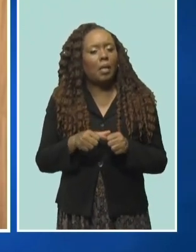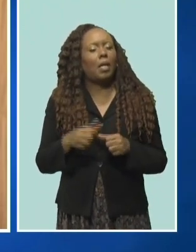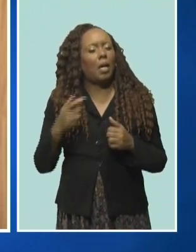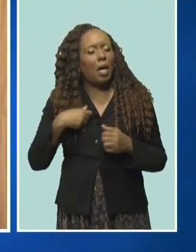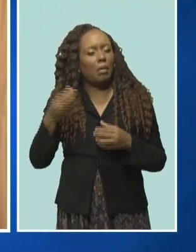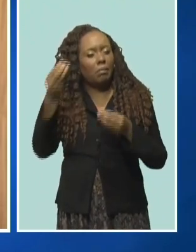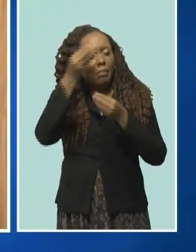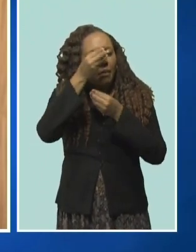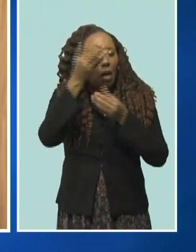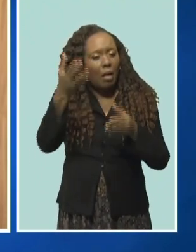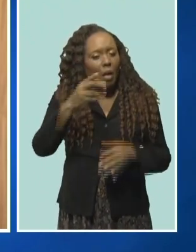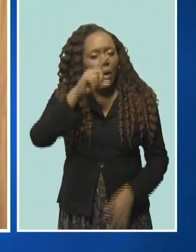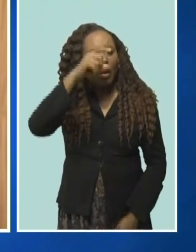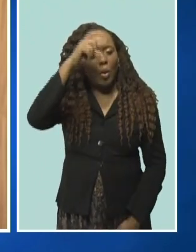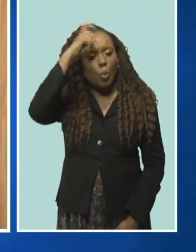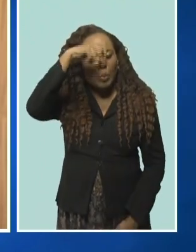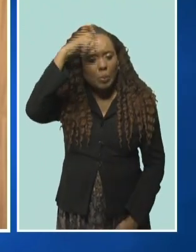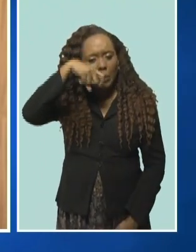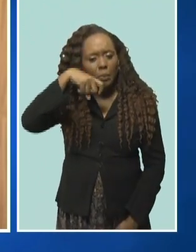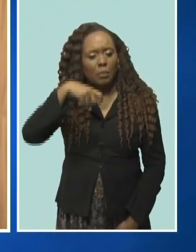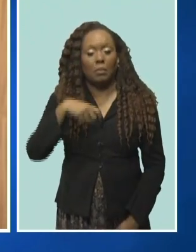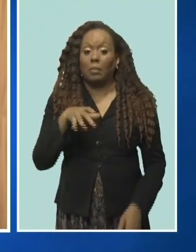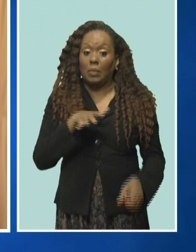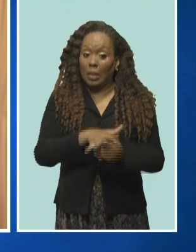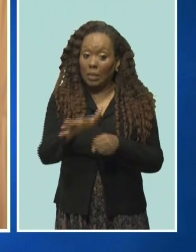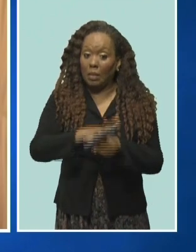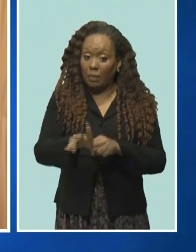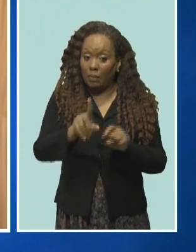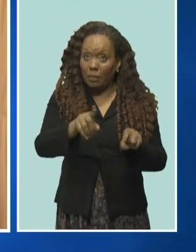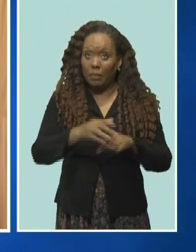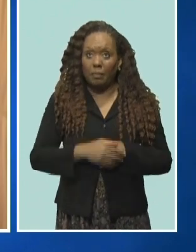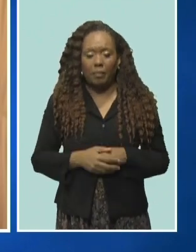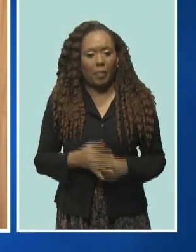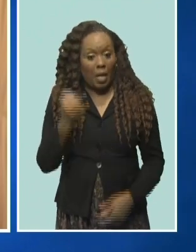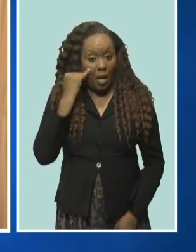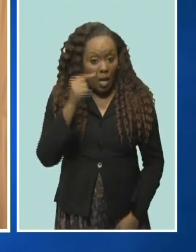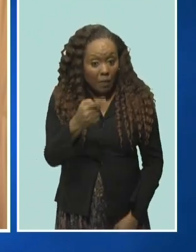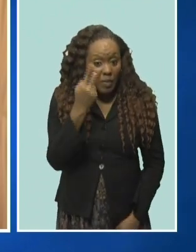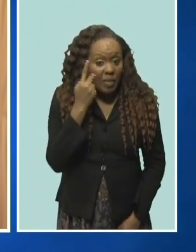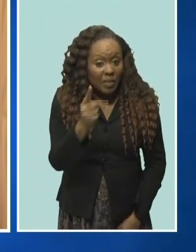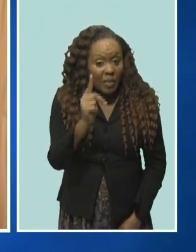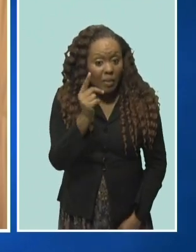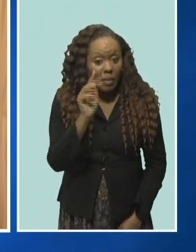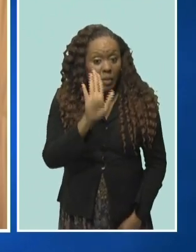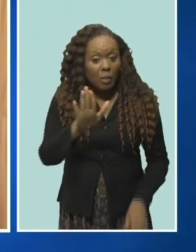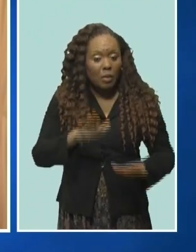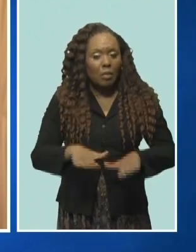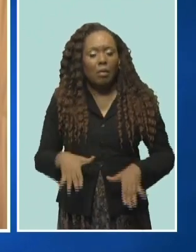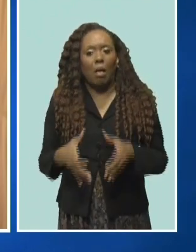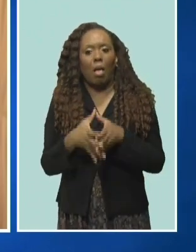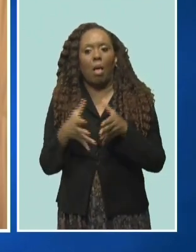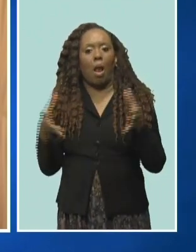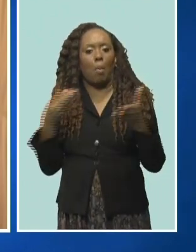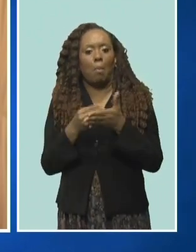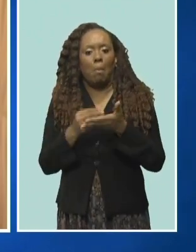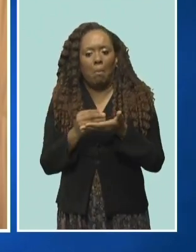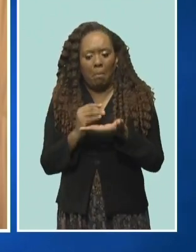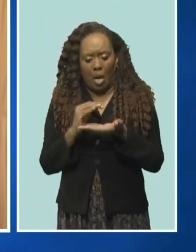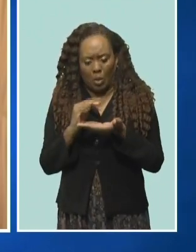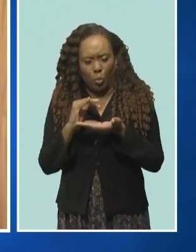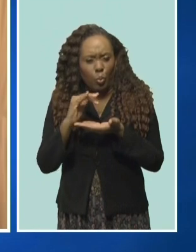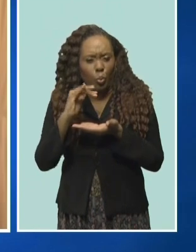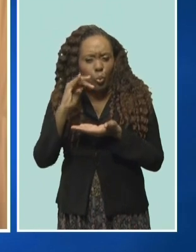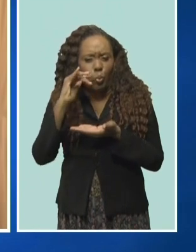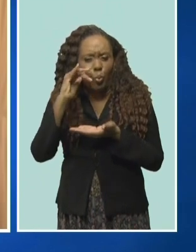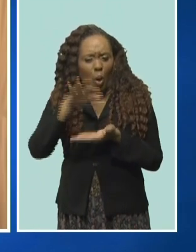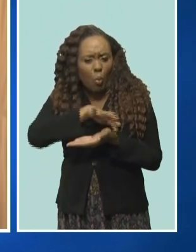sufficient. If you see your child with cash or with possessions that way out of sync from what they're working for or how